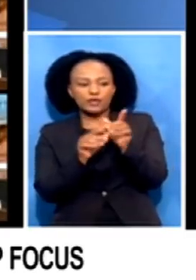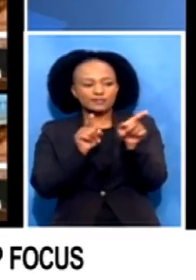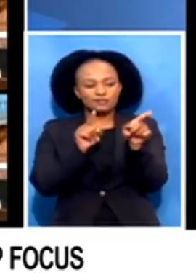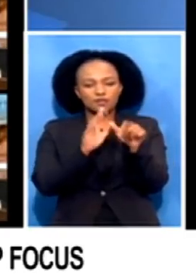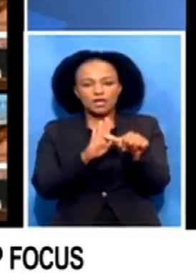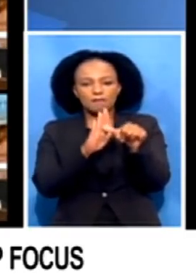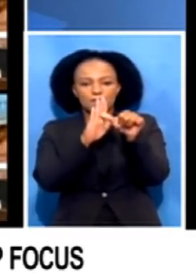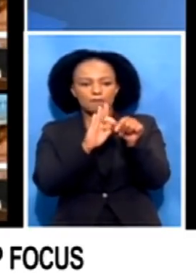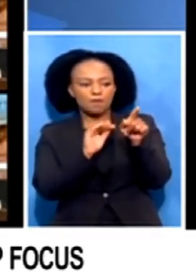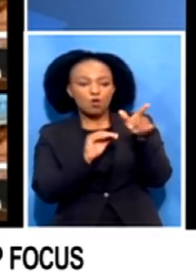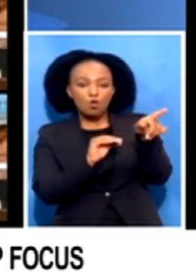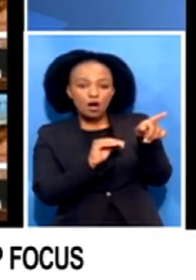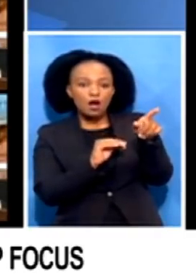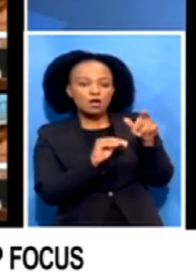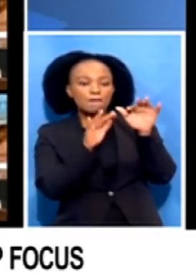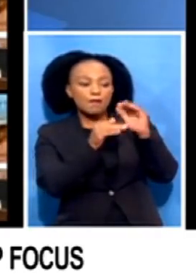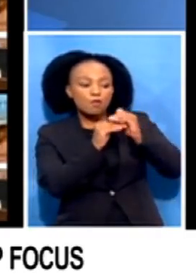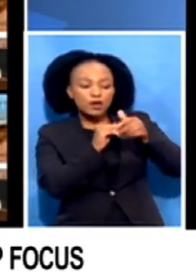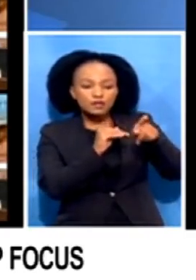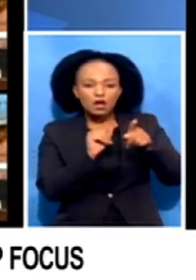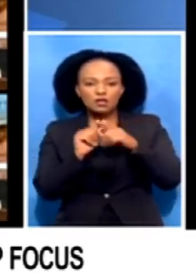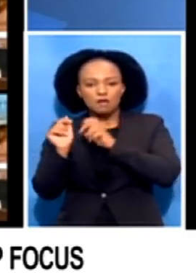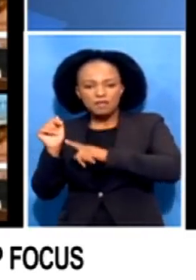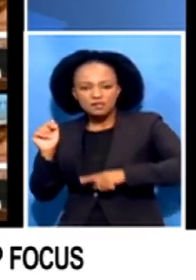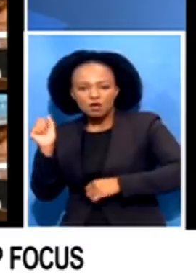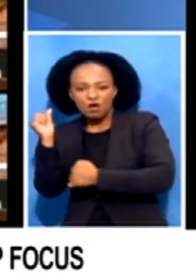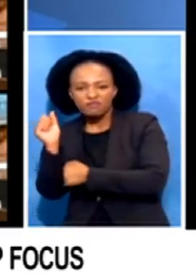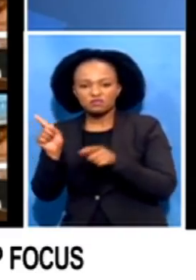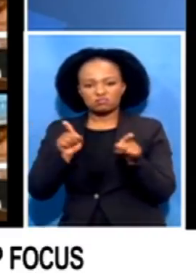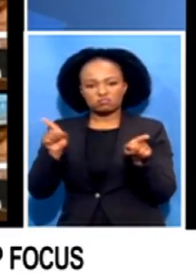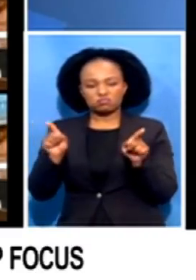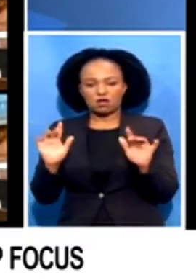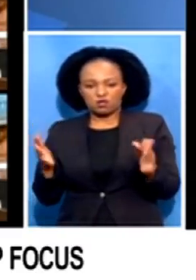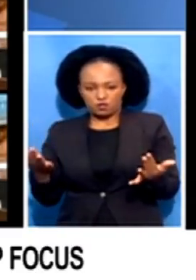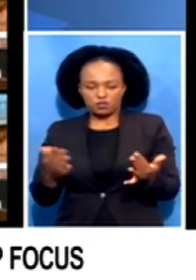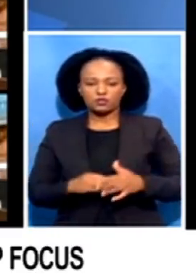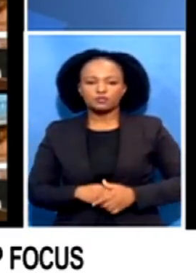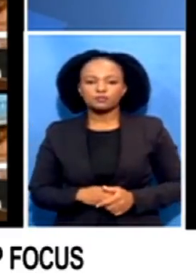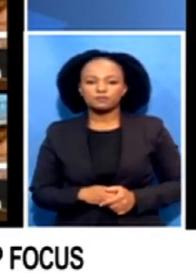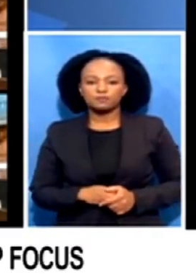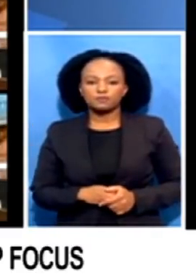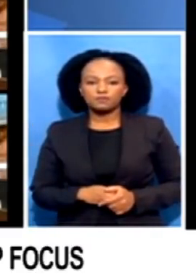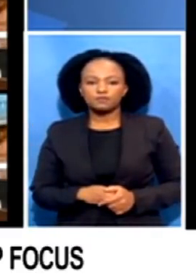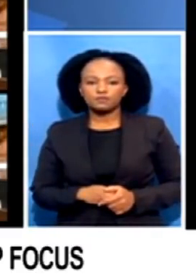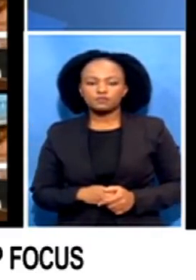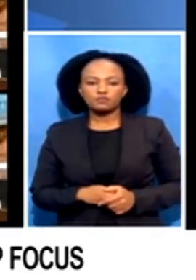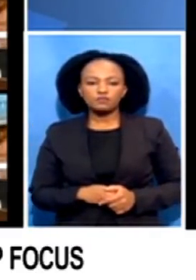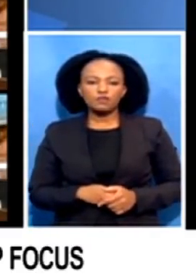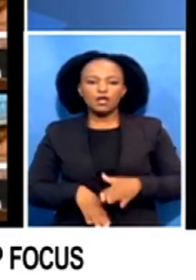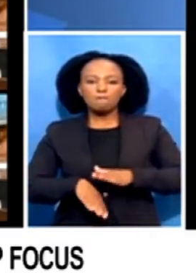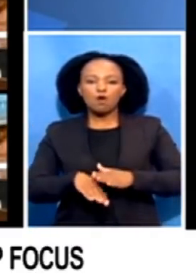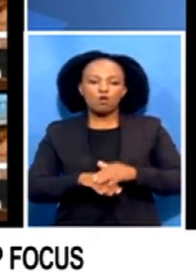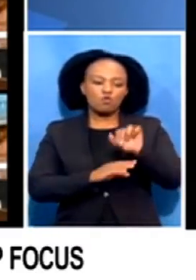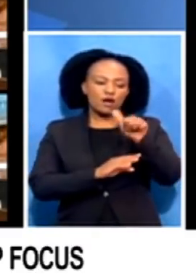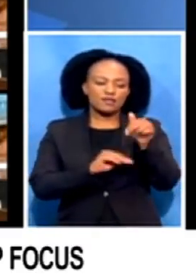beings. And there is no other issue, Justice Theron, apart from that makes